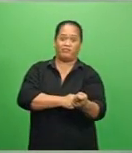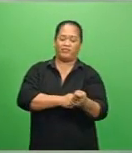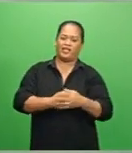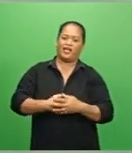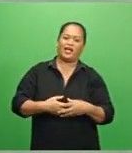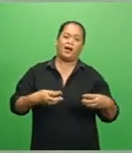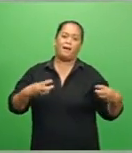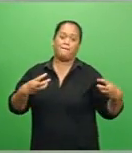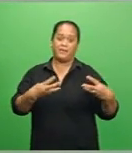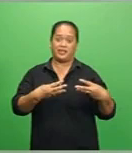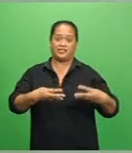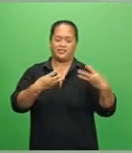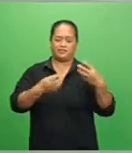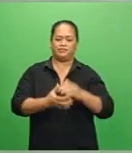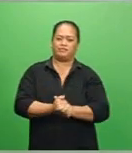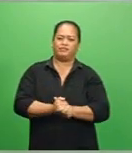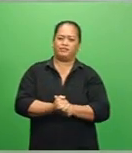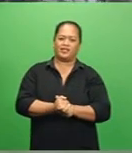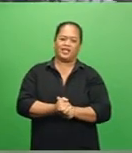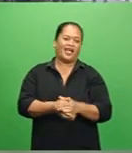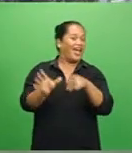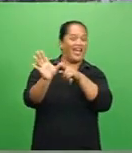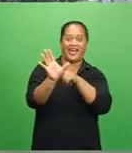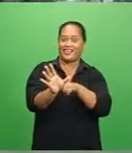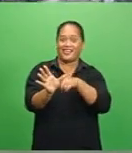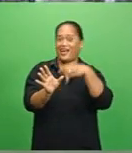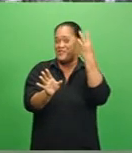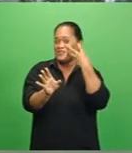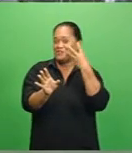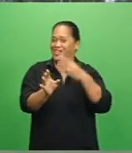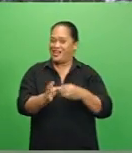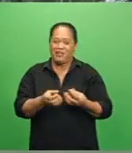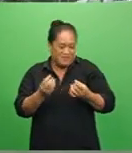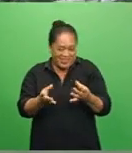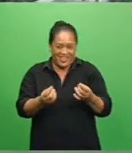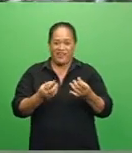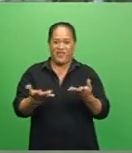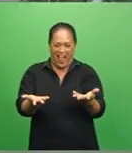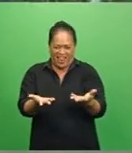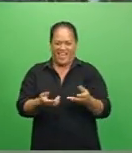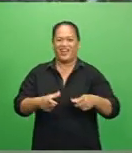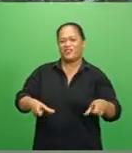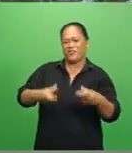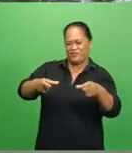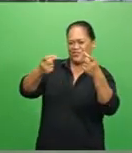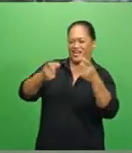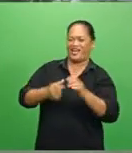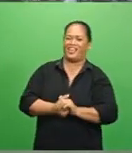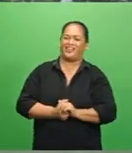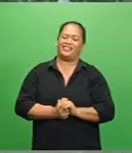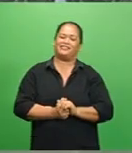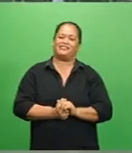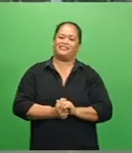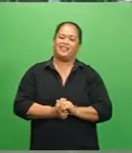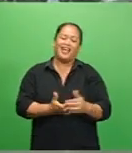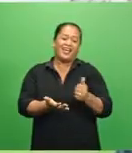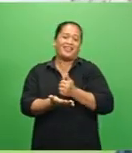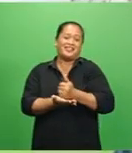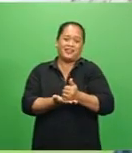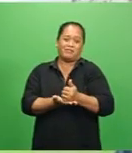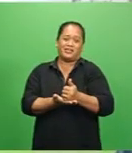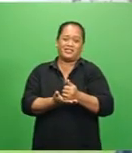Saturday, and young women are ready to get back on the pitch for the Club League tournament. The numbers that have been attending so